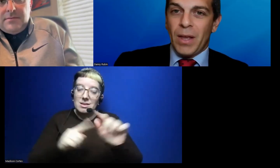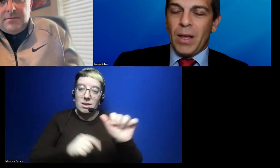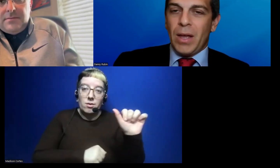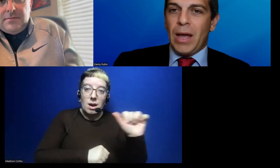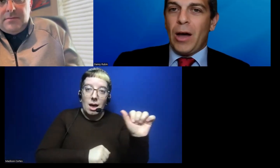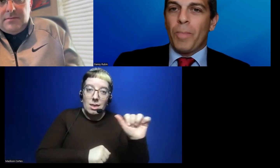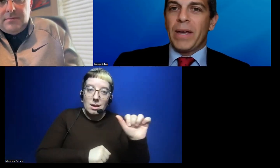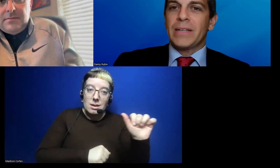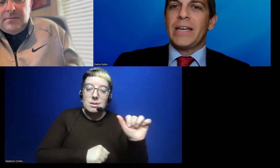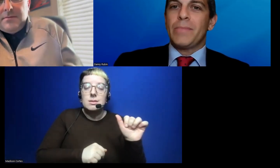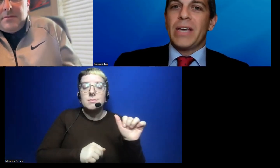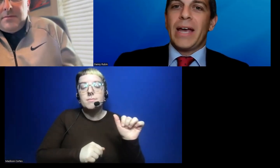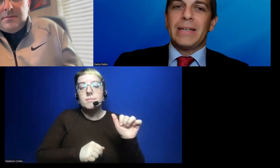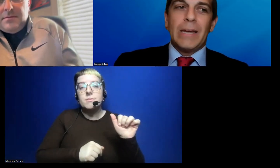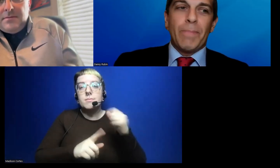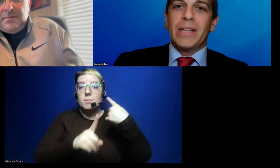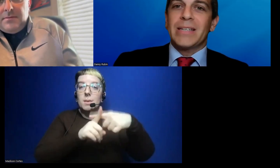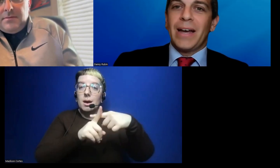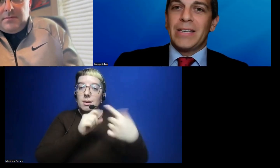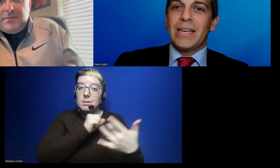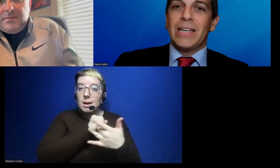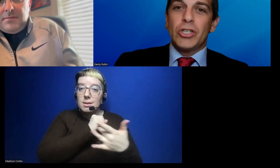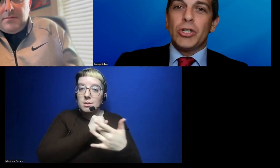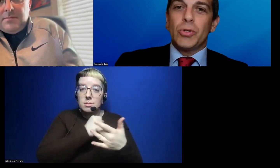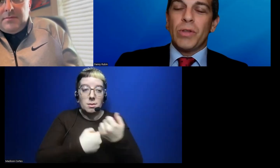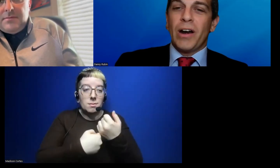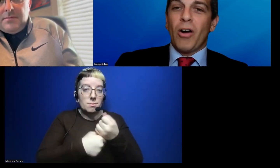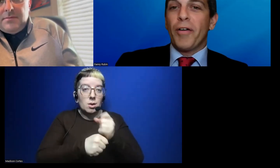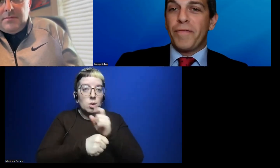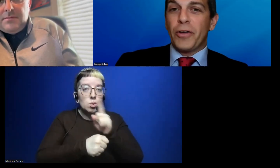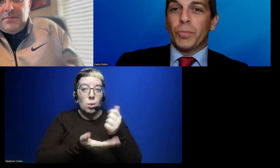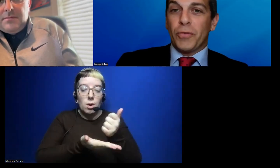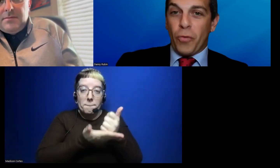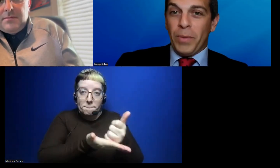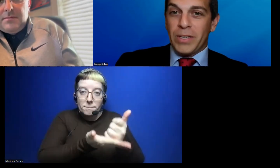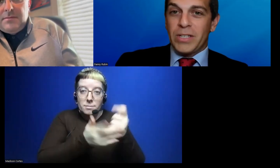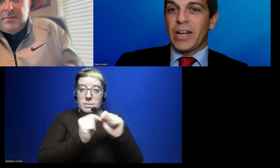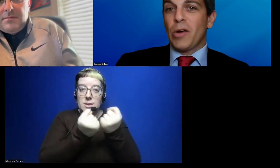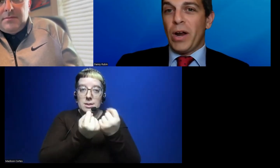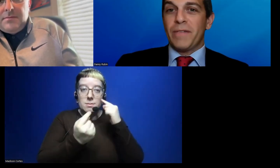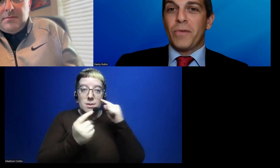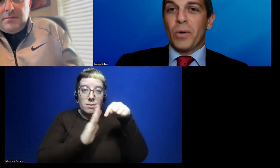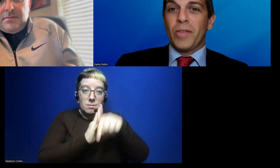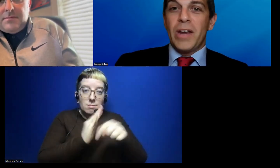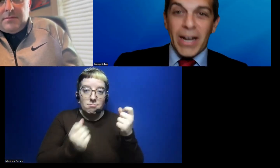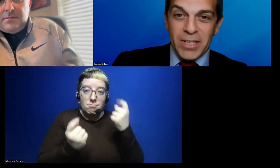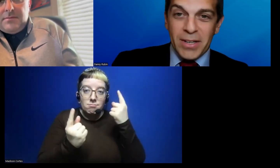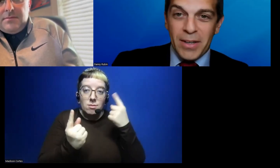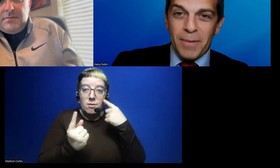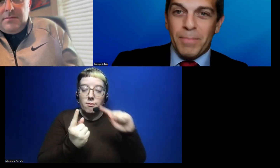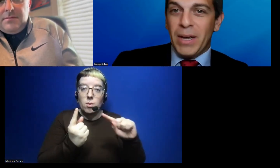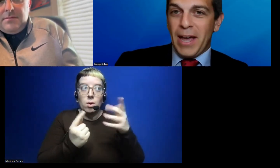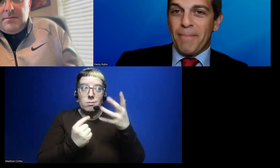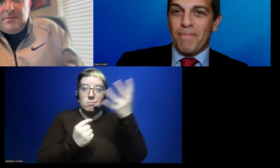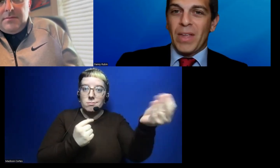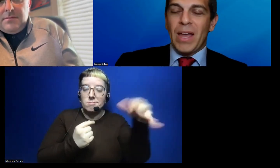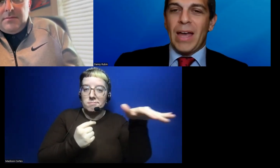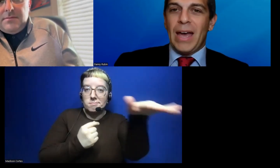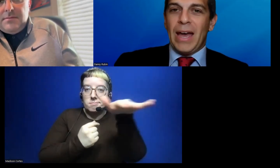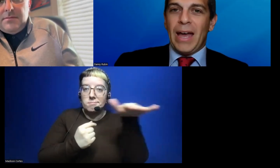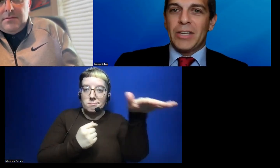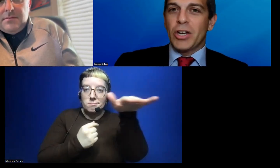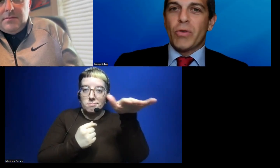technology, helping teams gain deeper insights into their on field performance to get ready for the next big